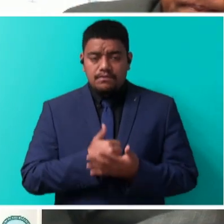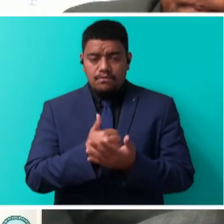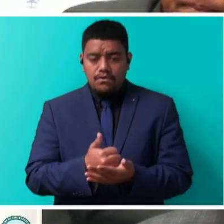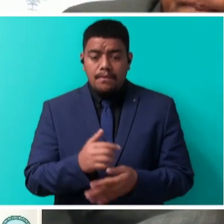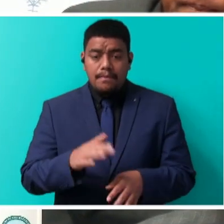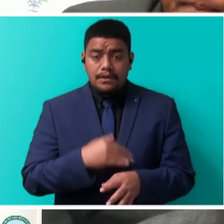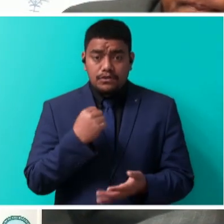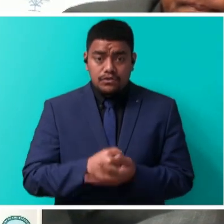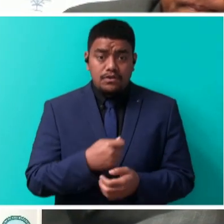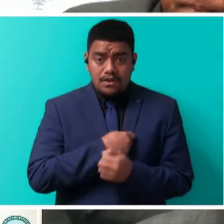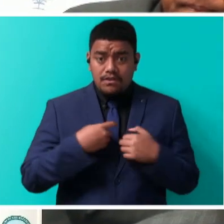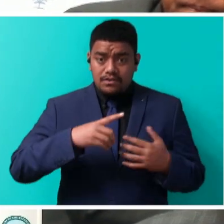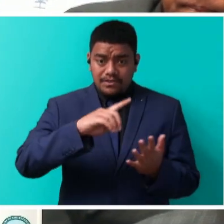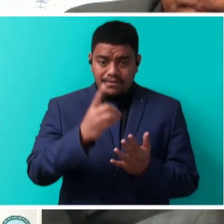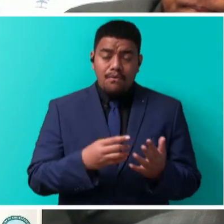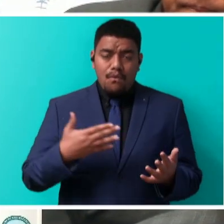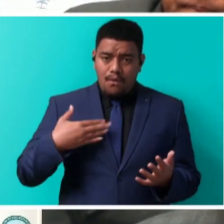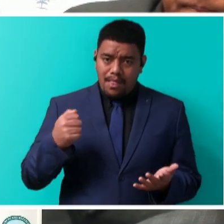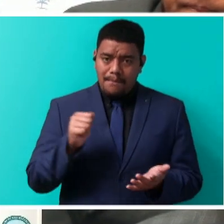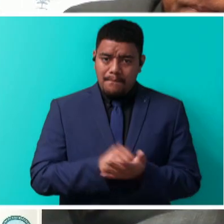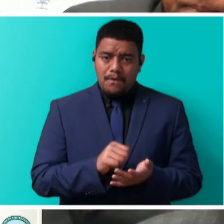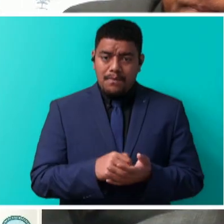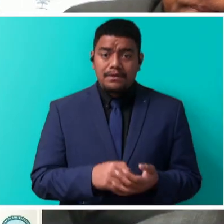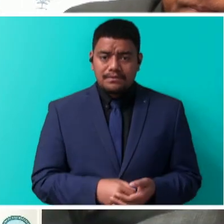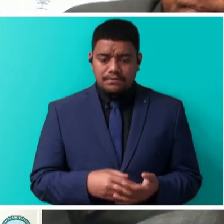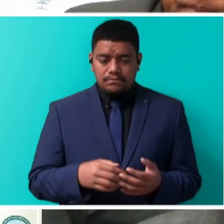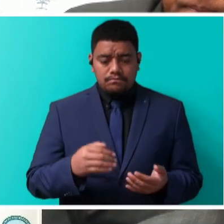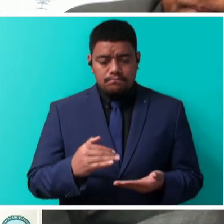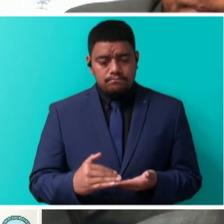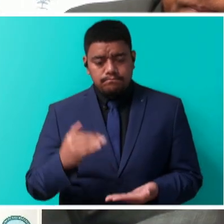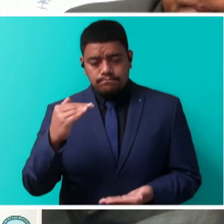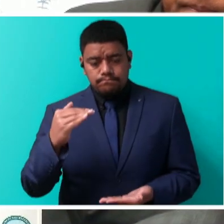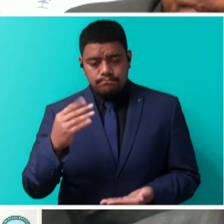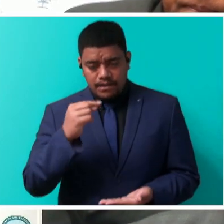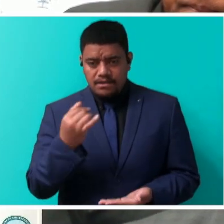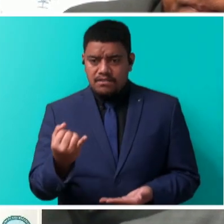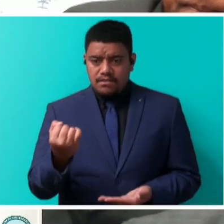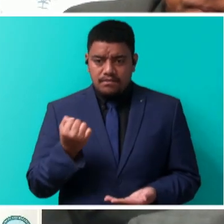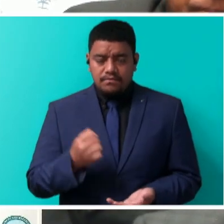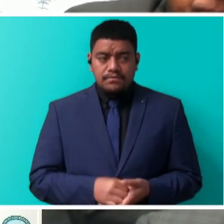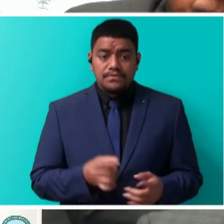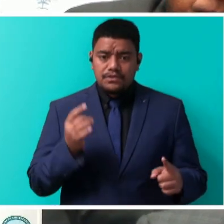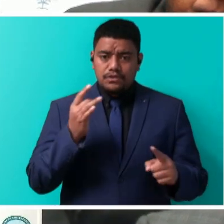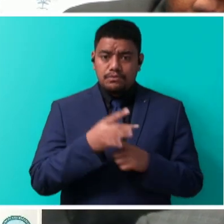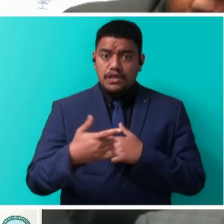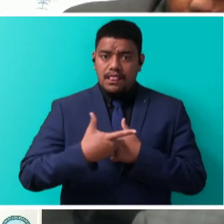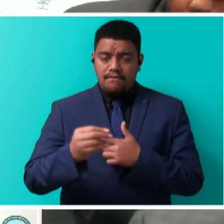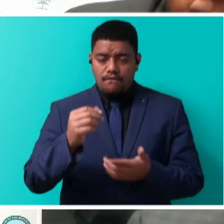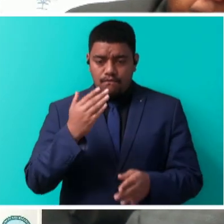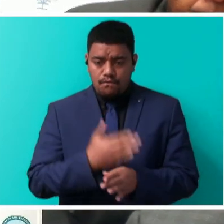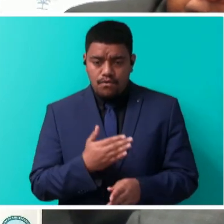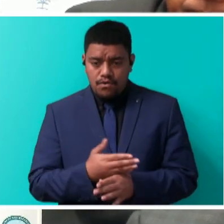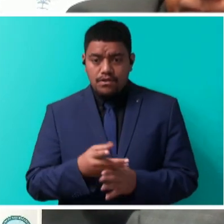that our legislative drafters are well resourced and provide a salary that commensurate with their specialized level of work and skills